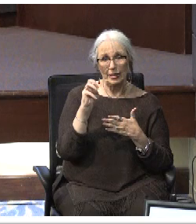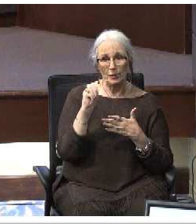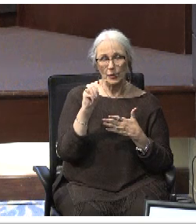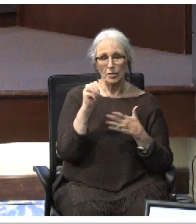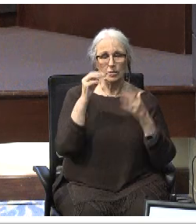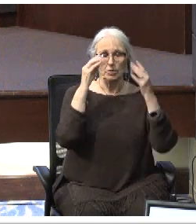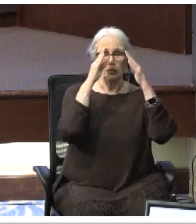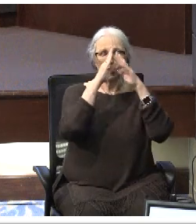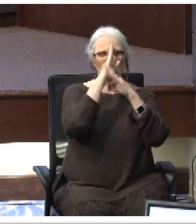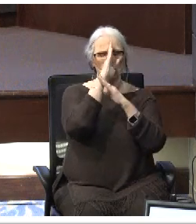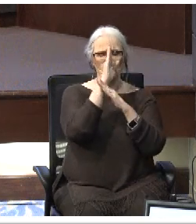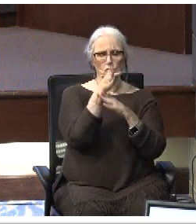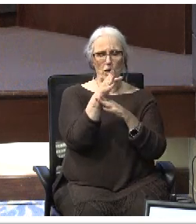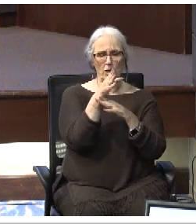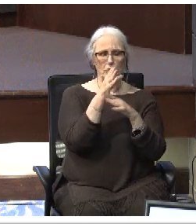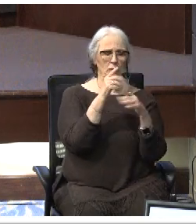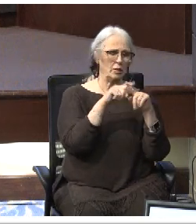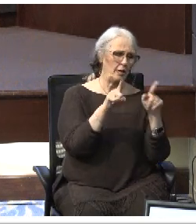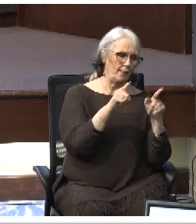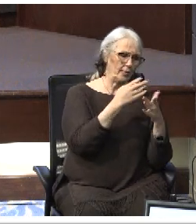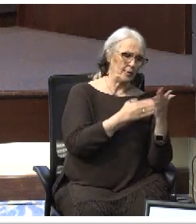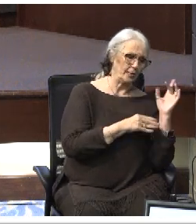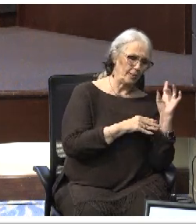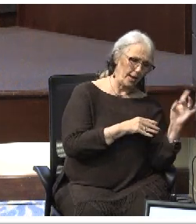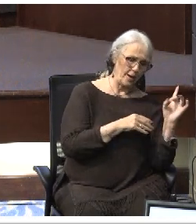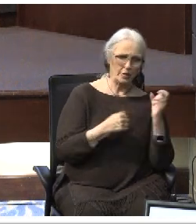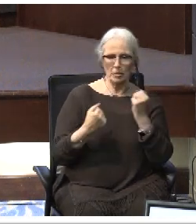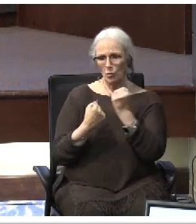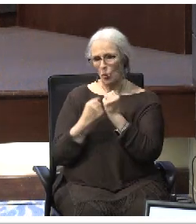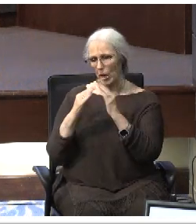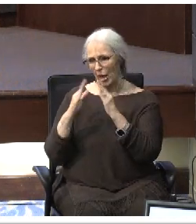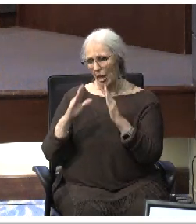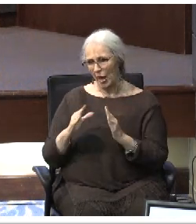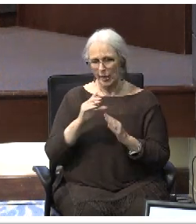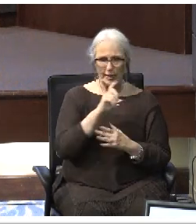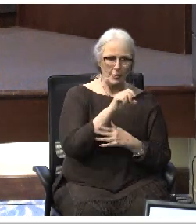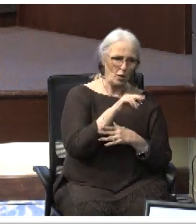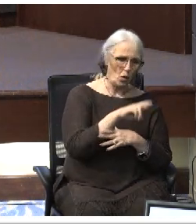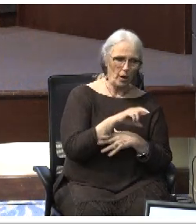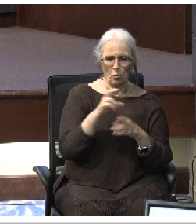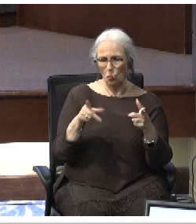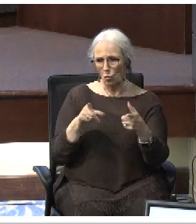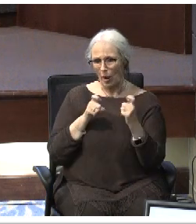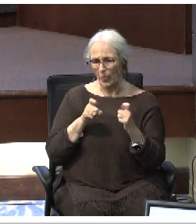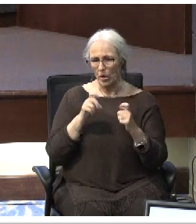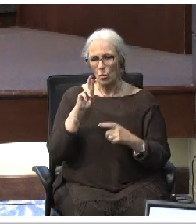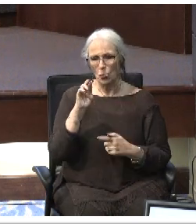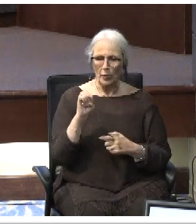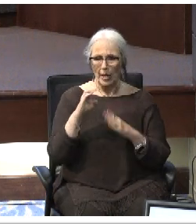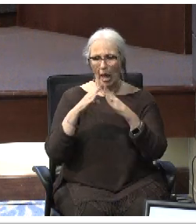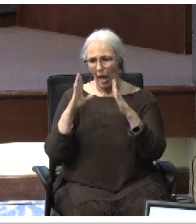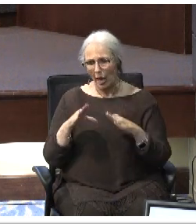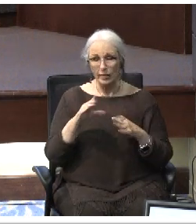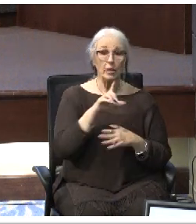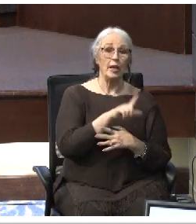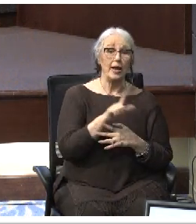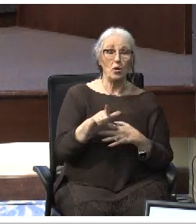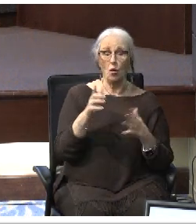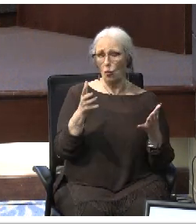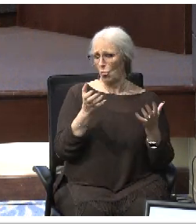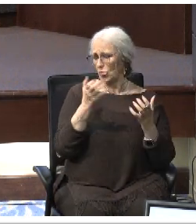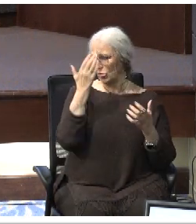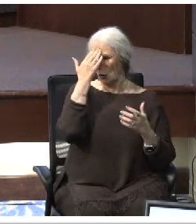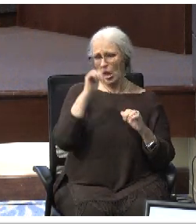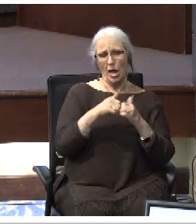in their mind. There's a difference between Section 8 and permanent supportive housing and TDRA and rapid rehousing. The landlord wants to know, how am I